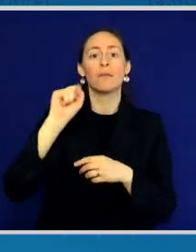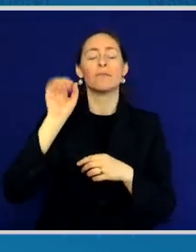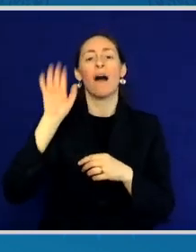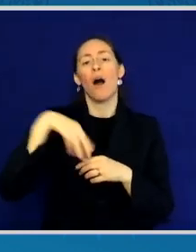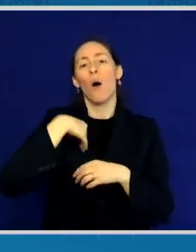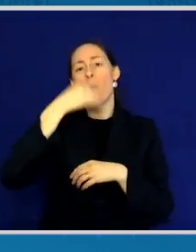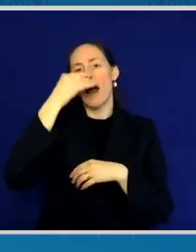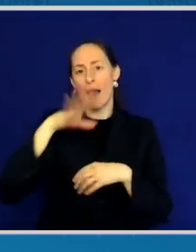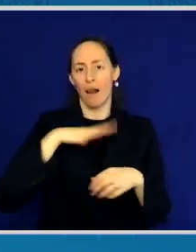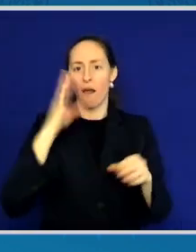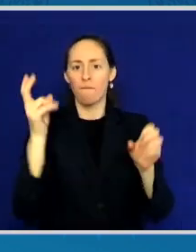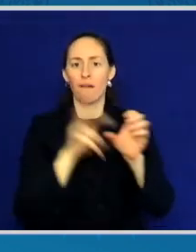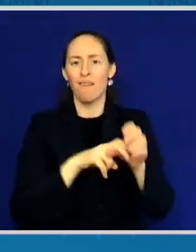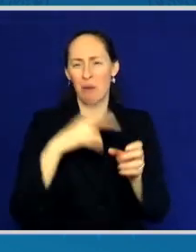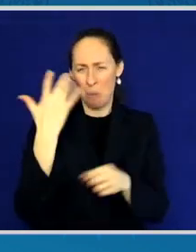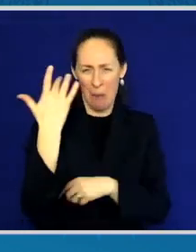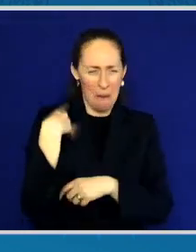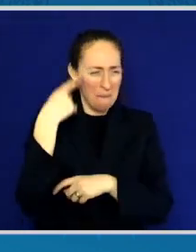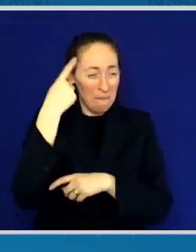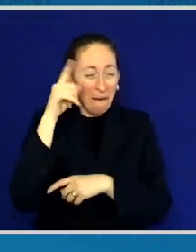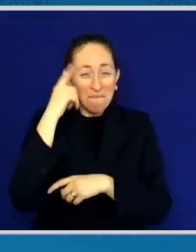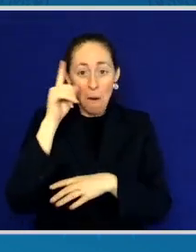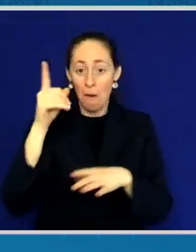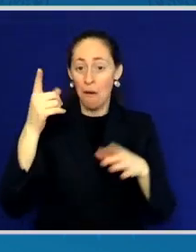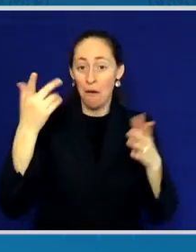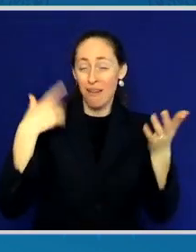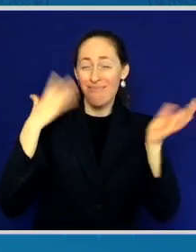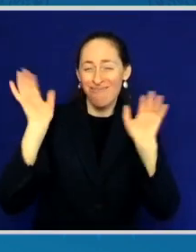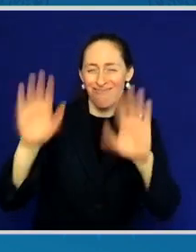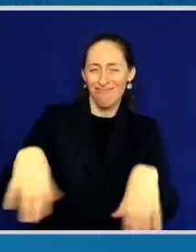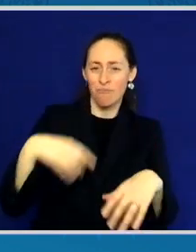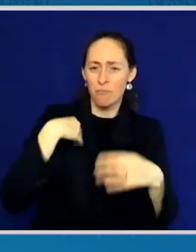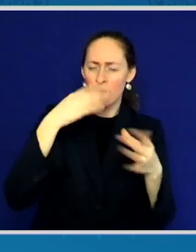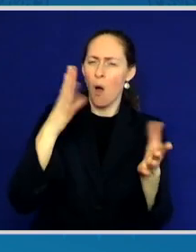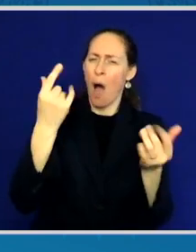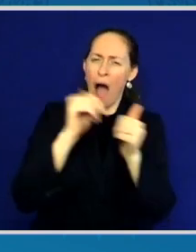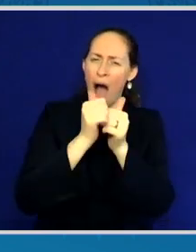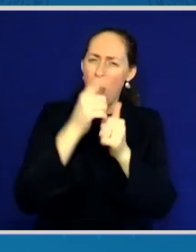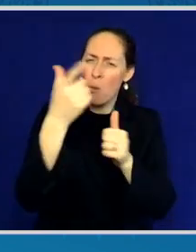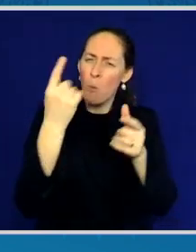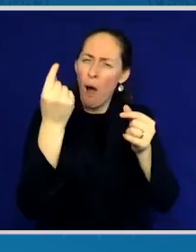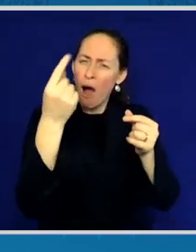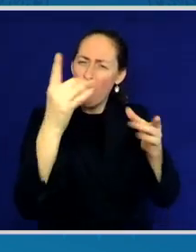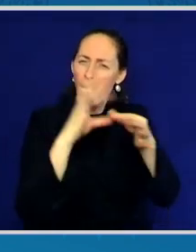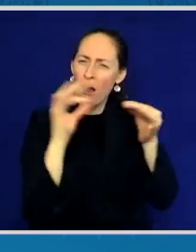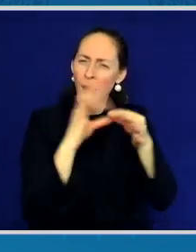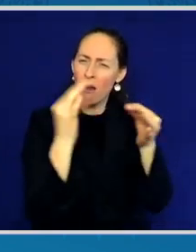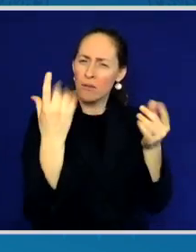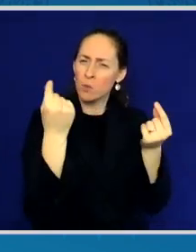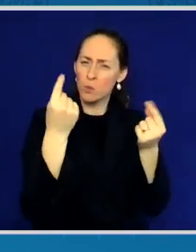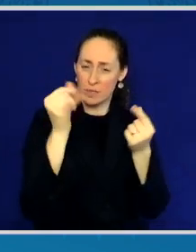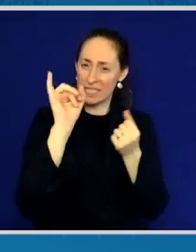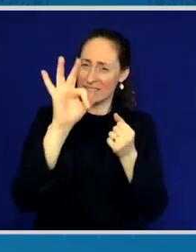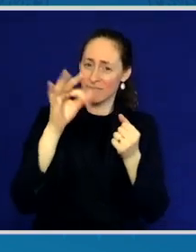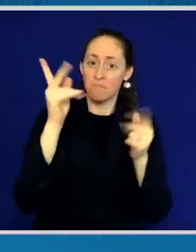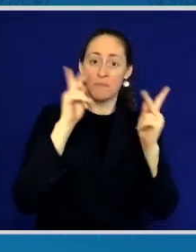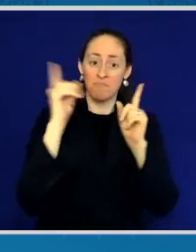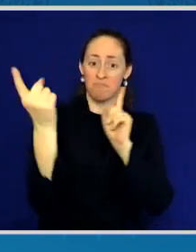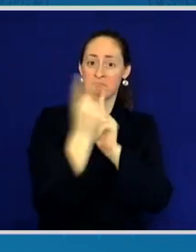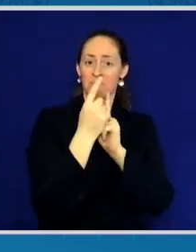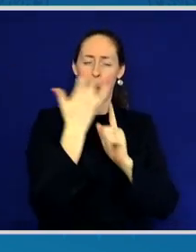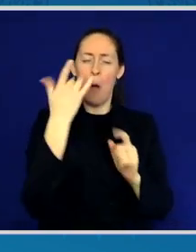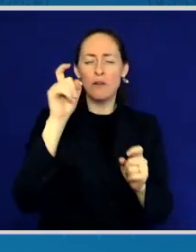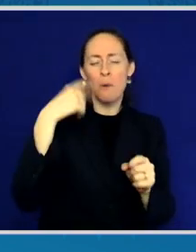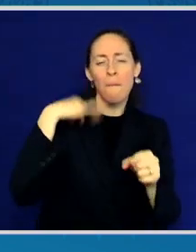Why should I care about public transit in this city? Well, what do you say? You know, people come up and ask you that, I'm sure. Why should I vote for this levy,